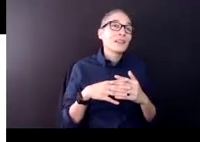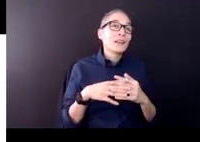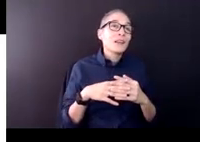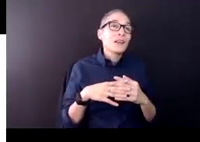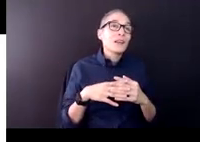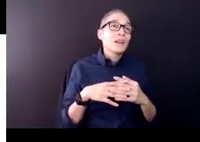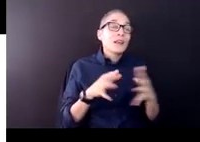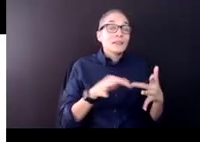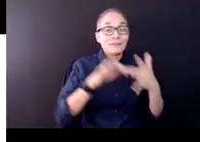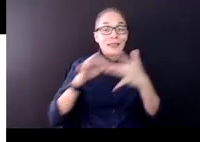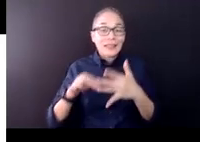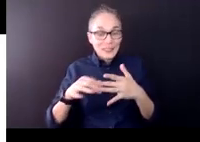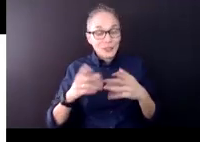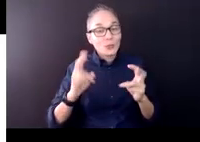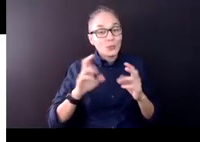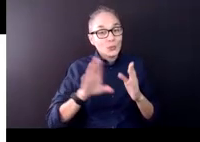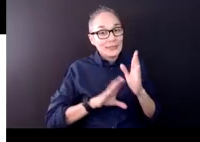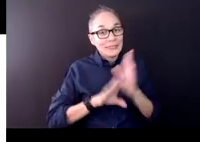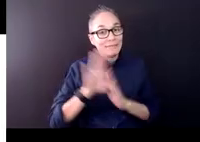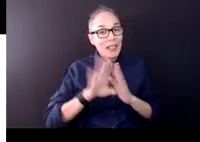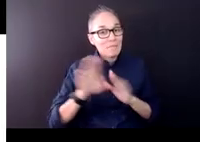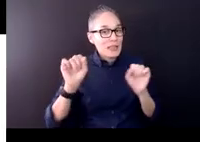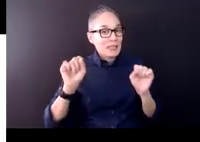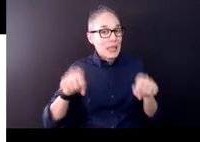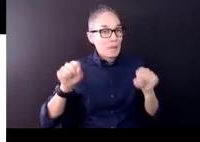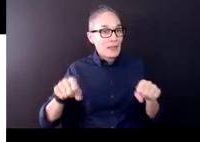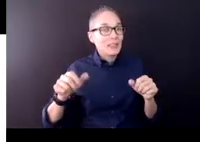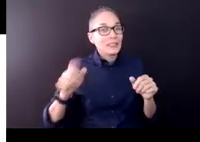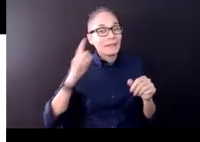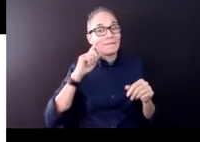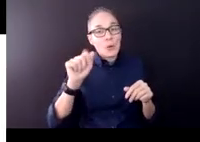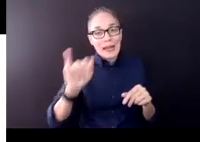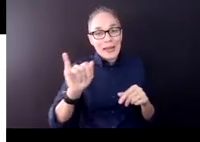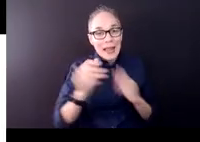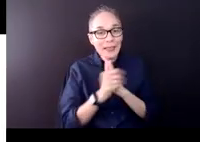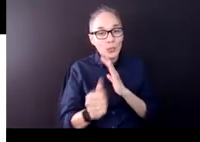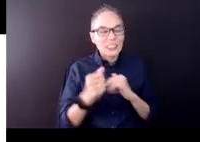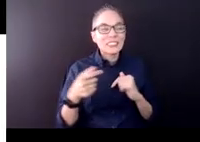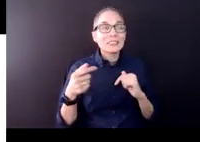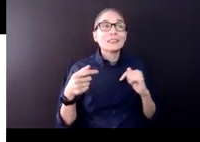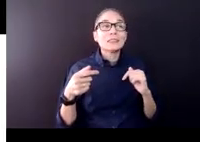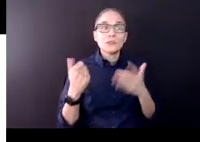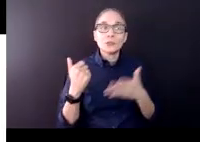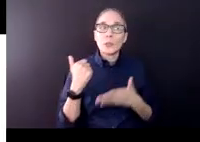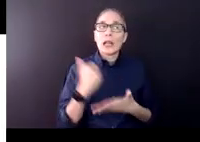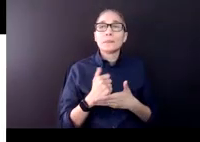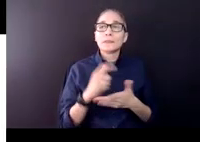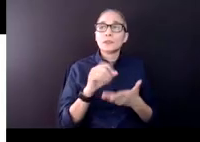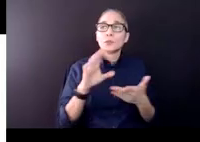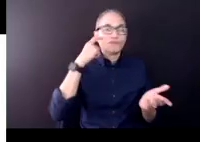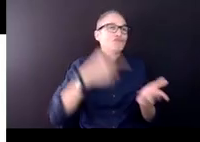And this is developing capabilities, part of AI literacy. So this helps students see that AI does